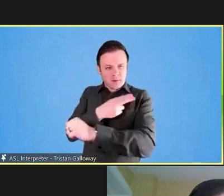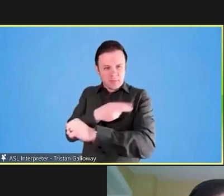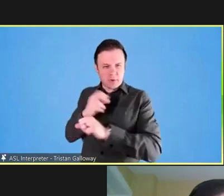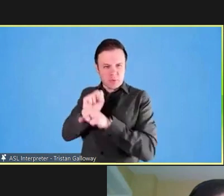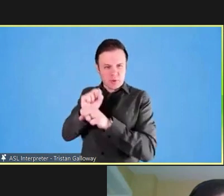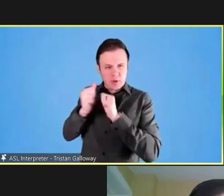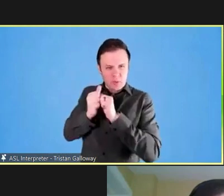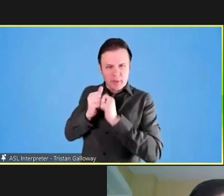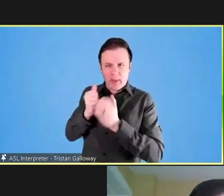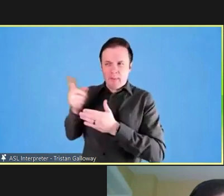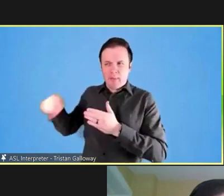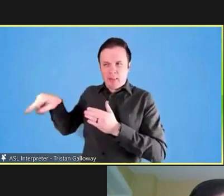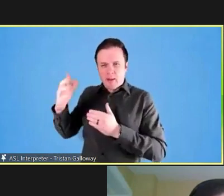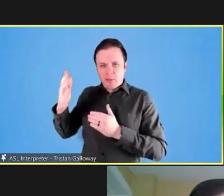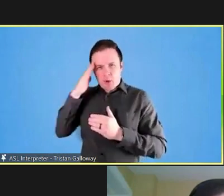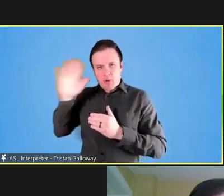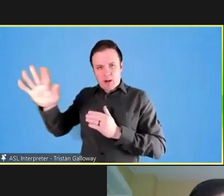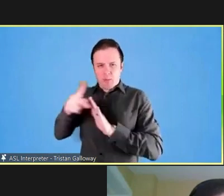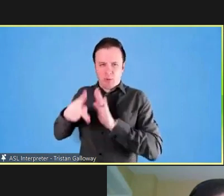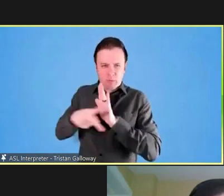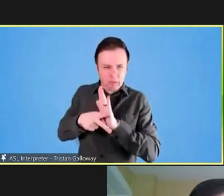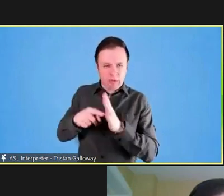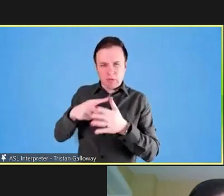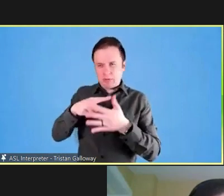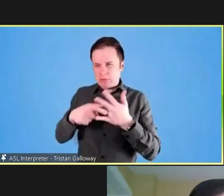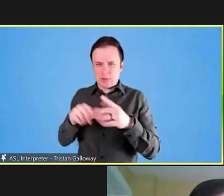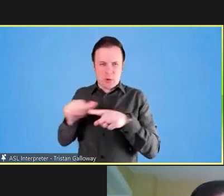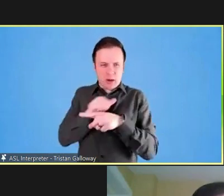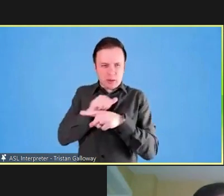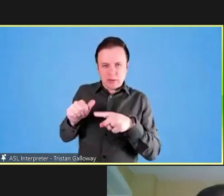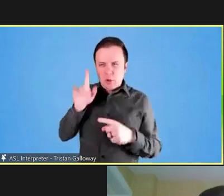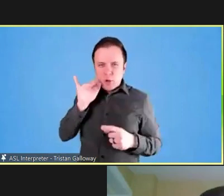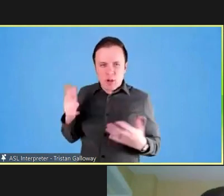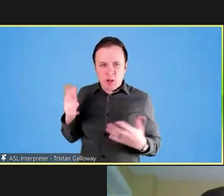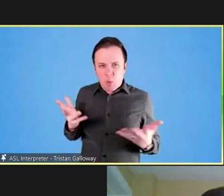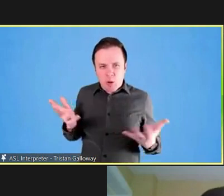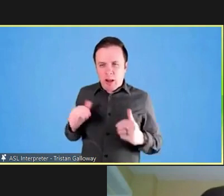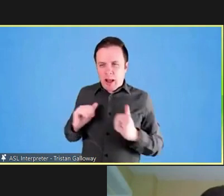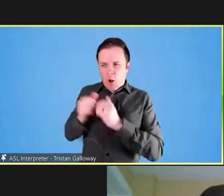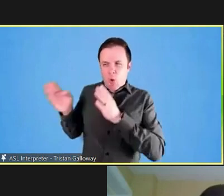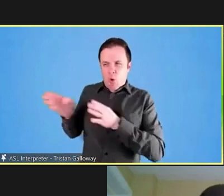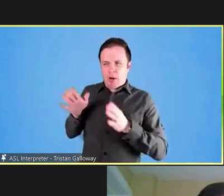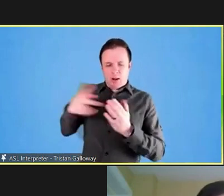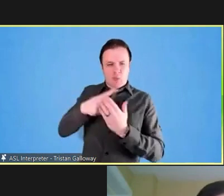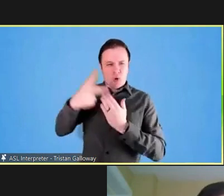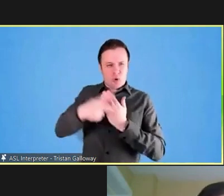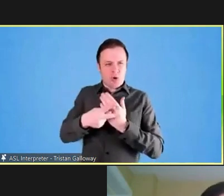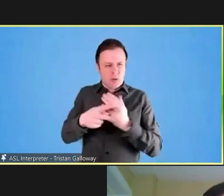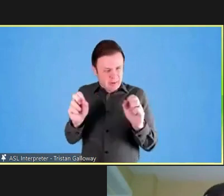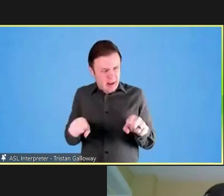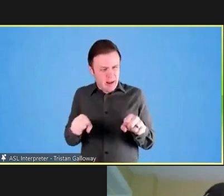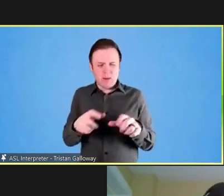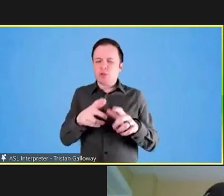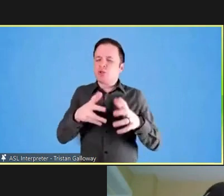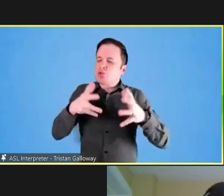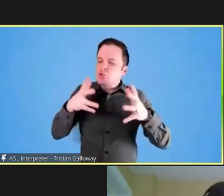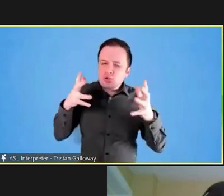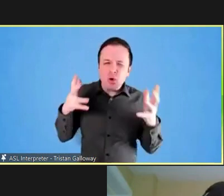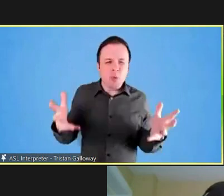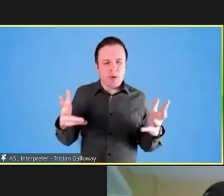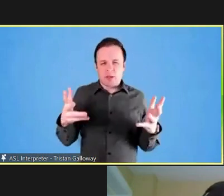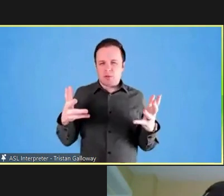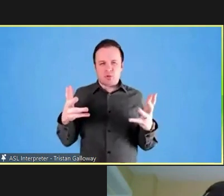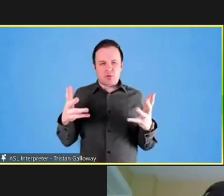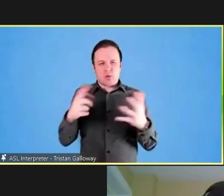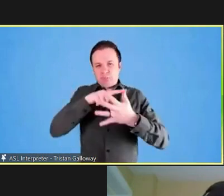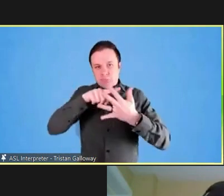their protocols and practices are and how to organize their program. I mean, there's just so much that